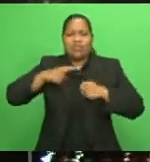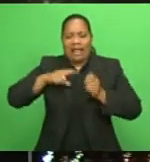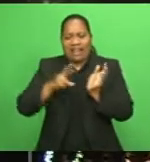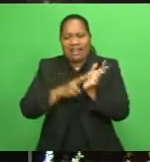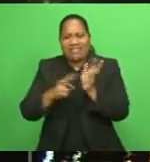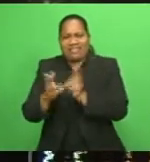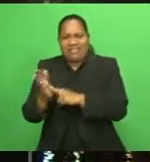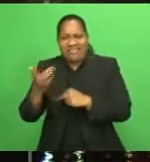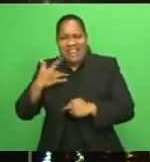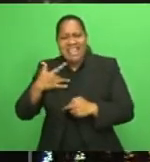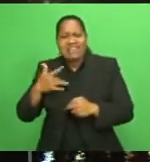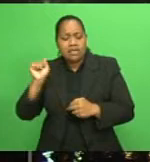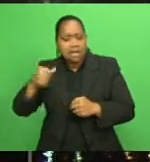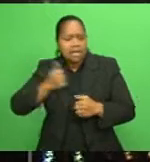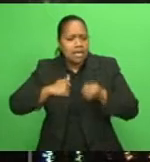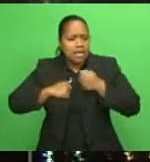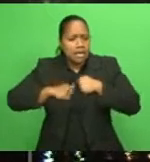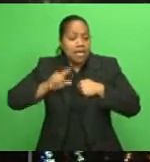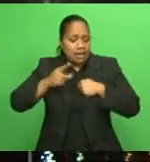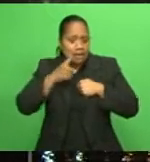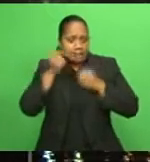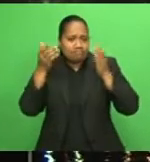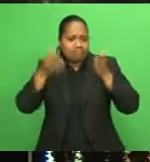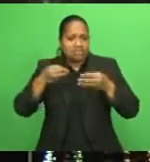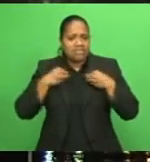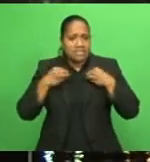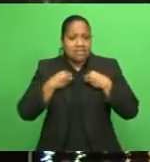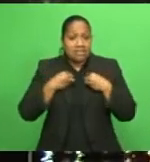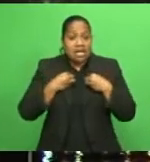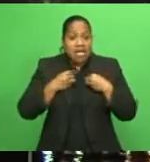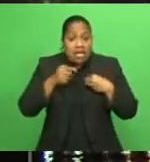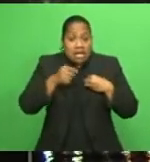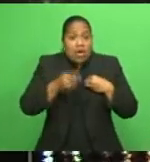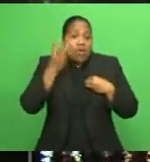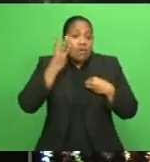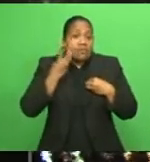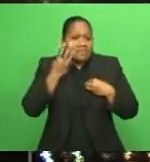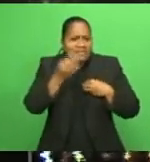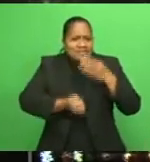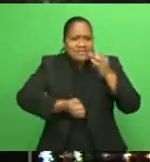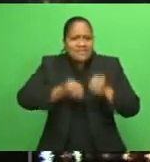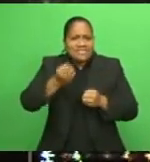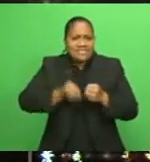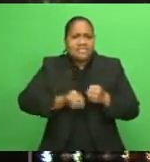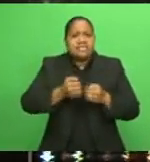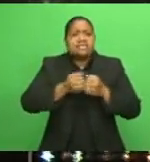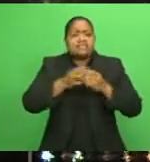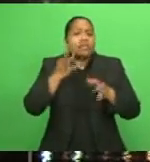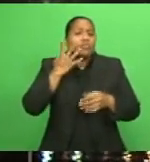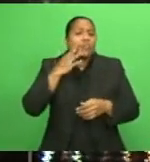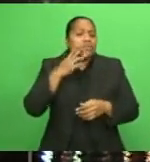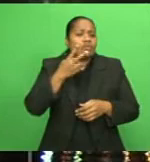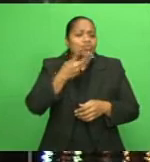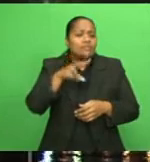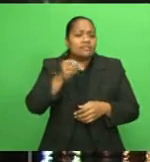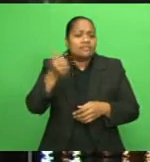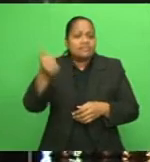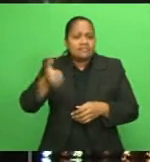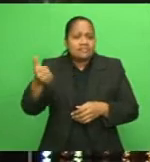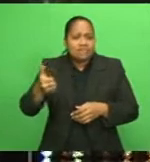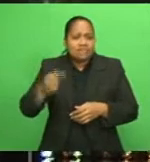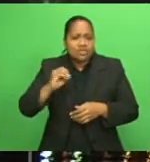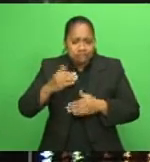The Naithaasiri Women in Dairy was established in 2016, has grown year on year, and those behind it have